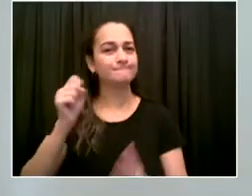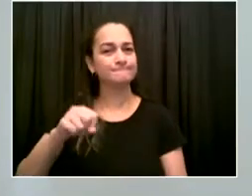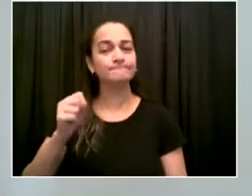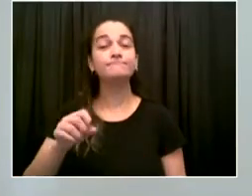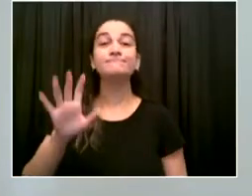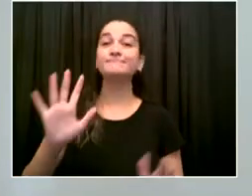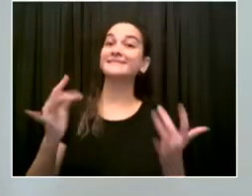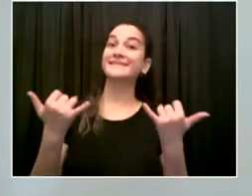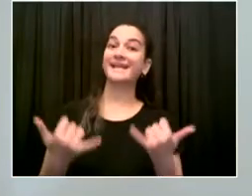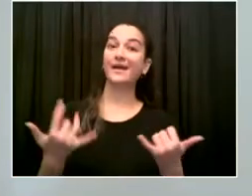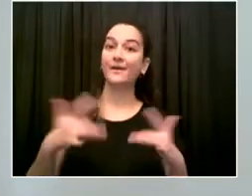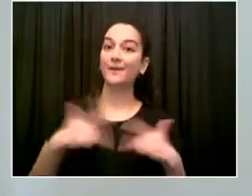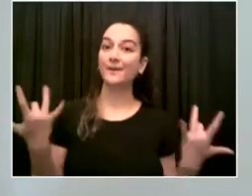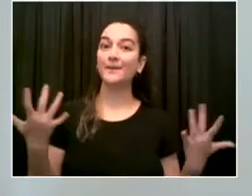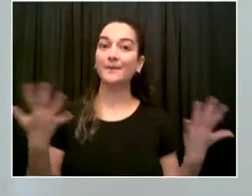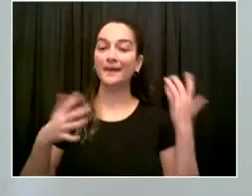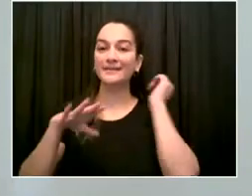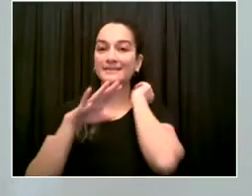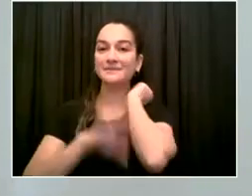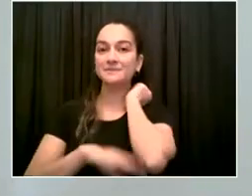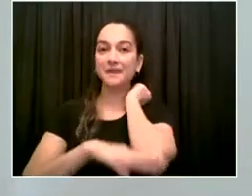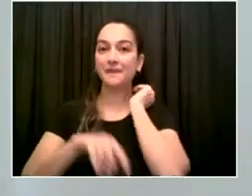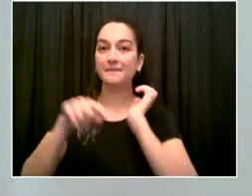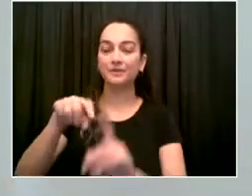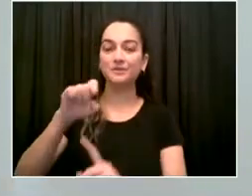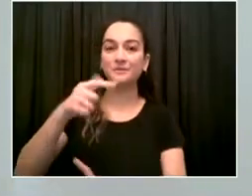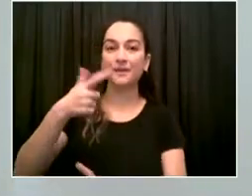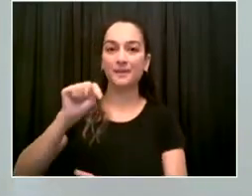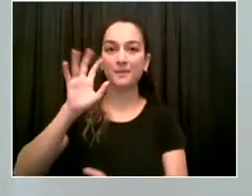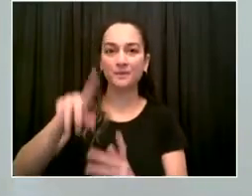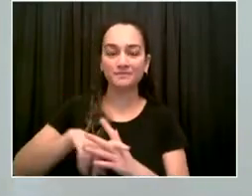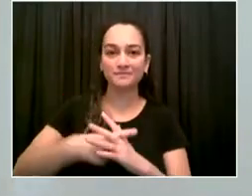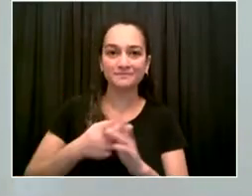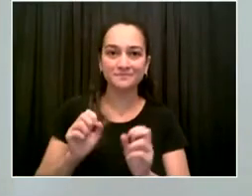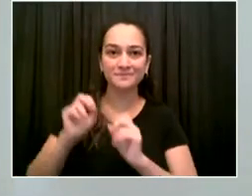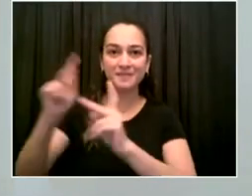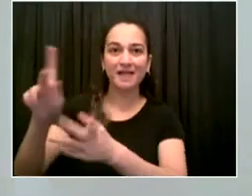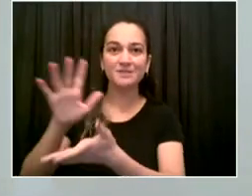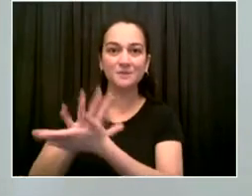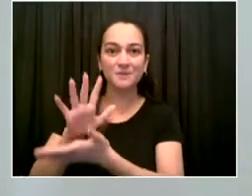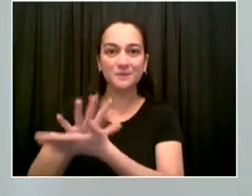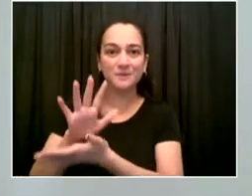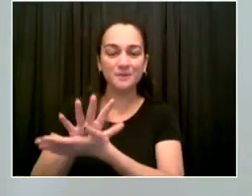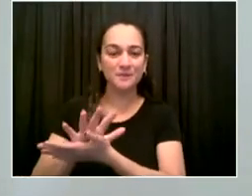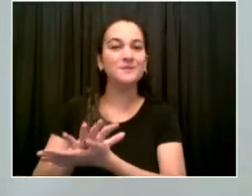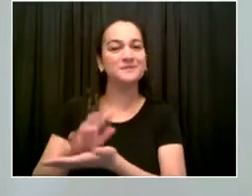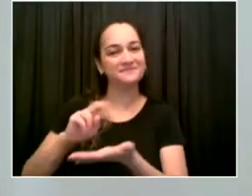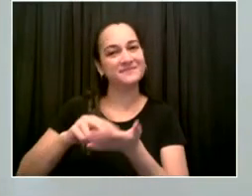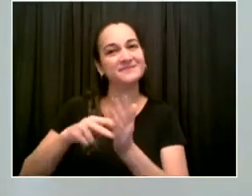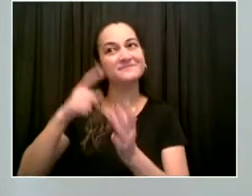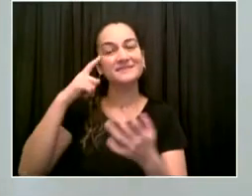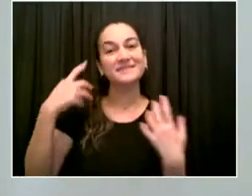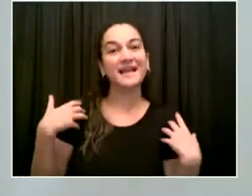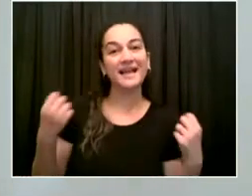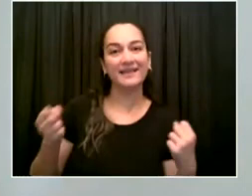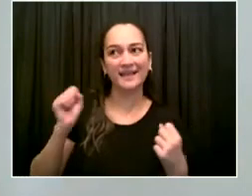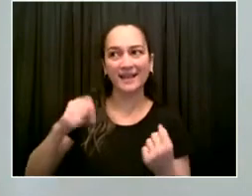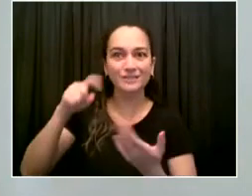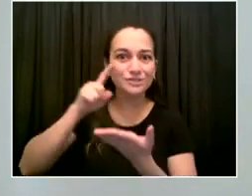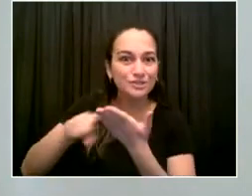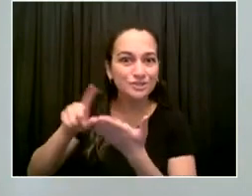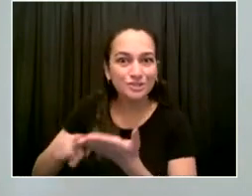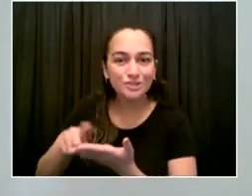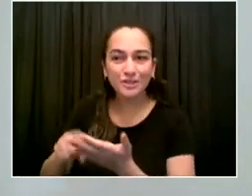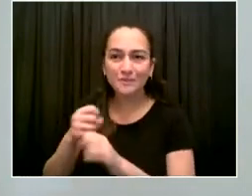challenges. As was mentioned, we focus so much on our physical health. I think because we can see its effects more easily. We can